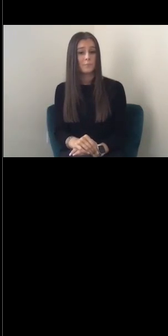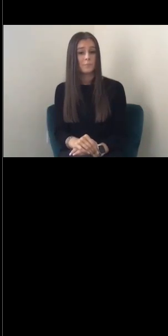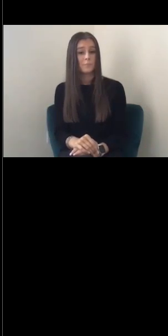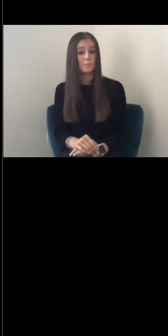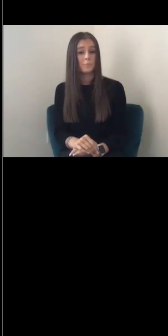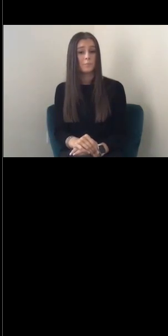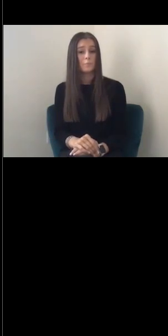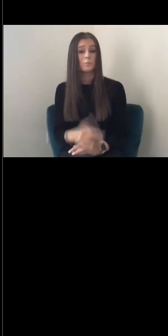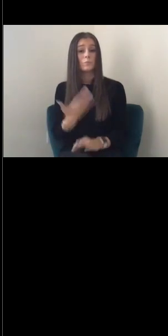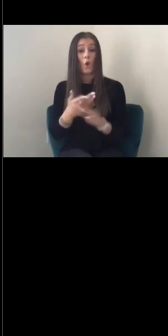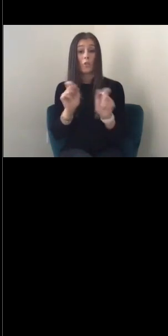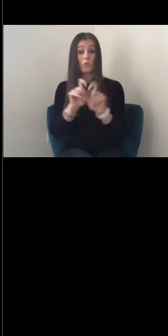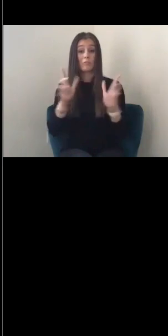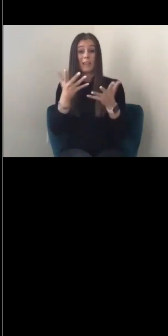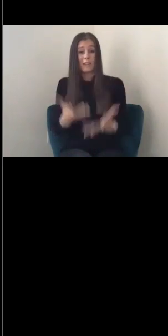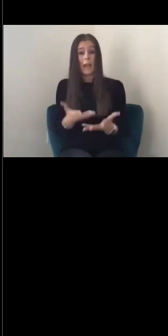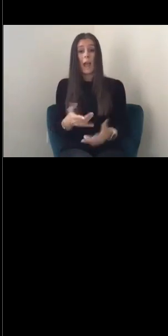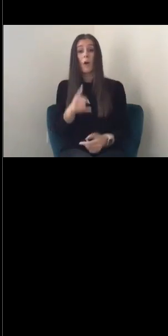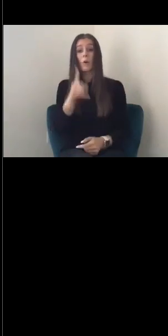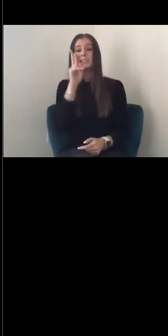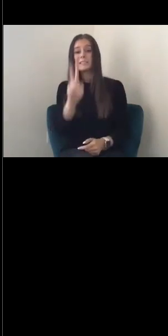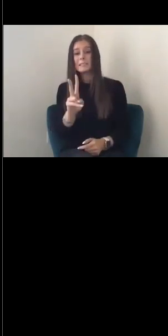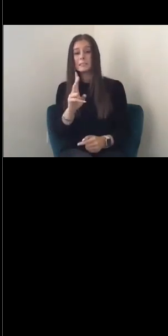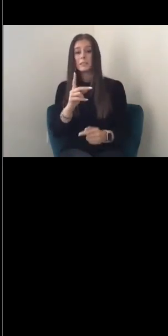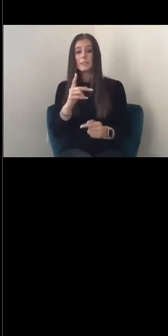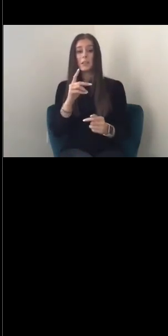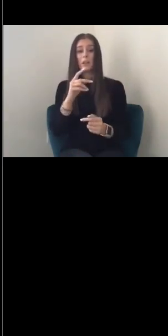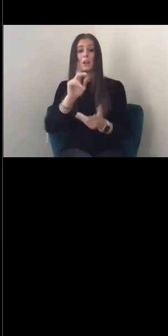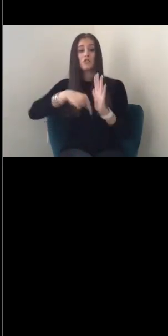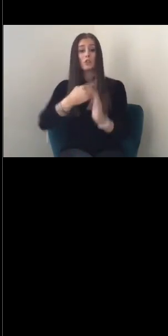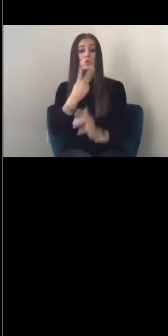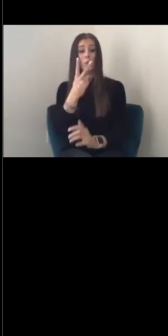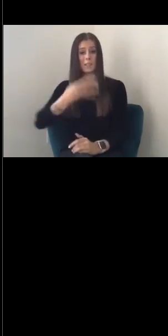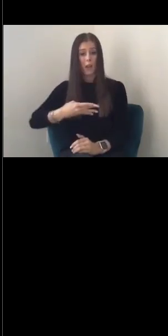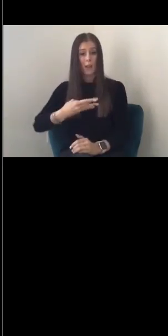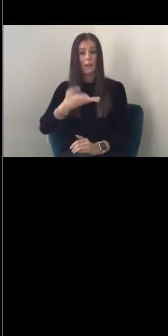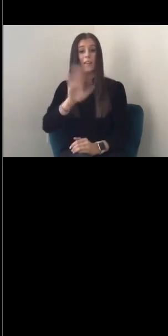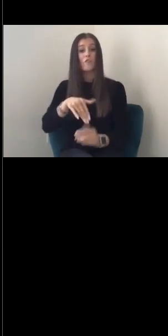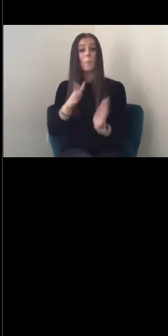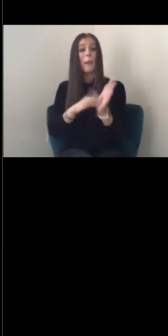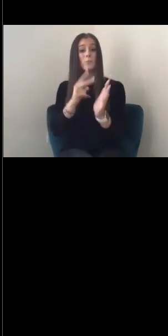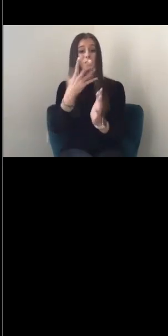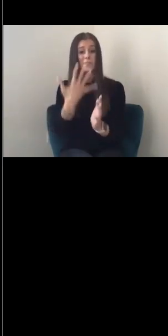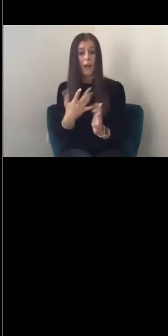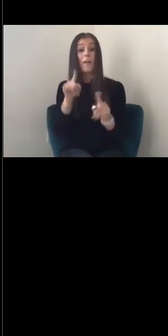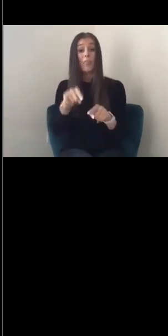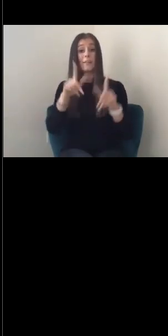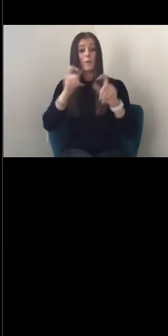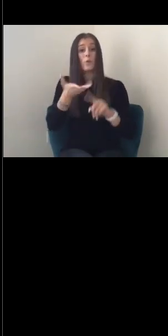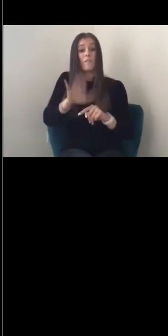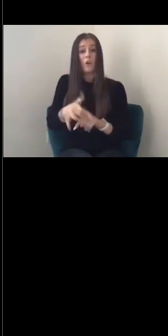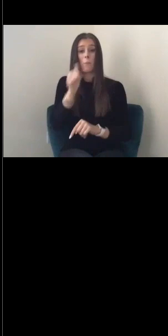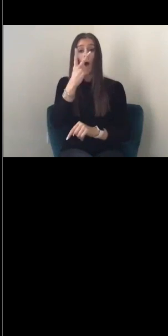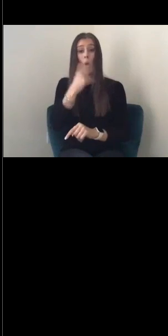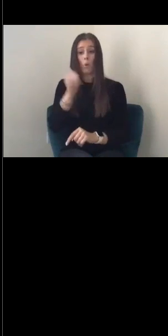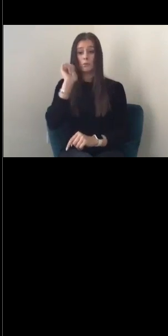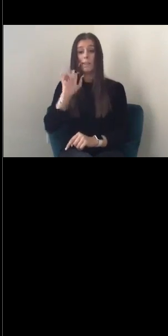On the screen right now is junction 29 of the M25 as we presented it at supplementary